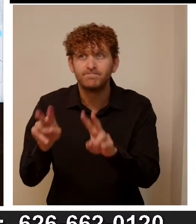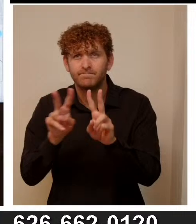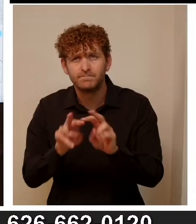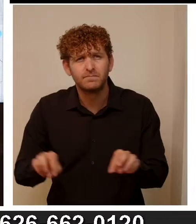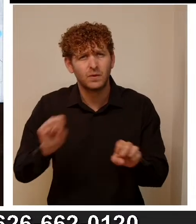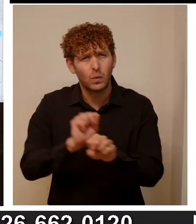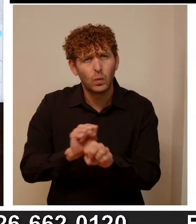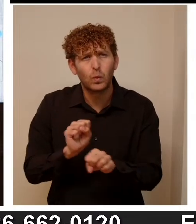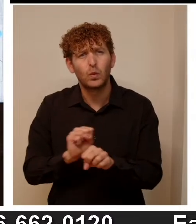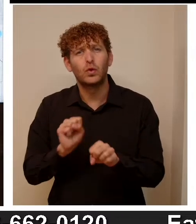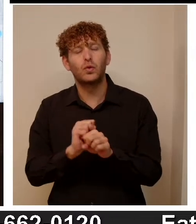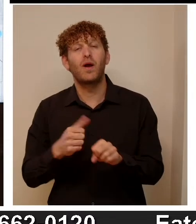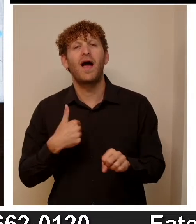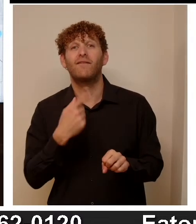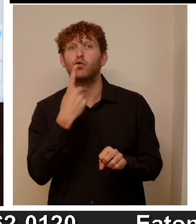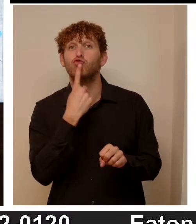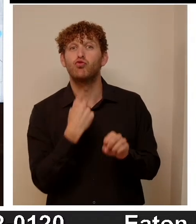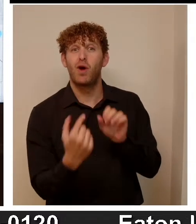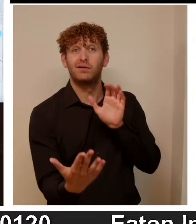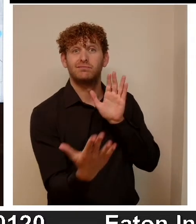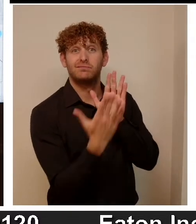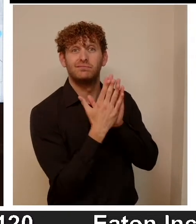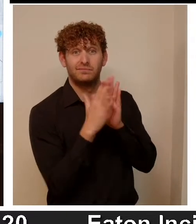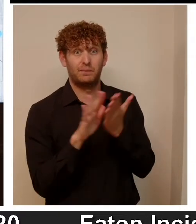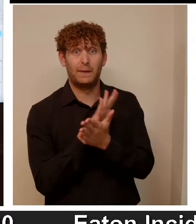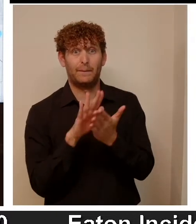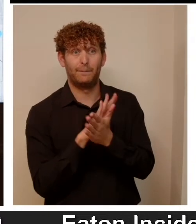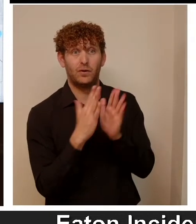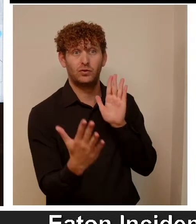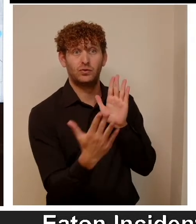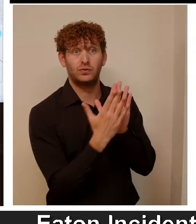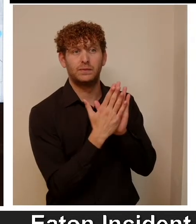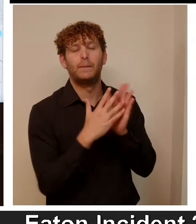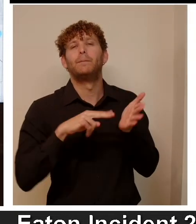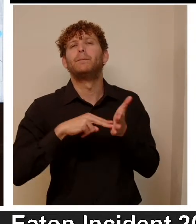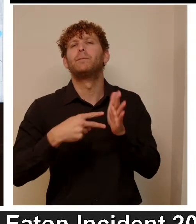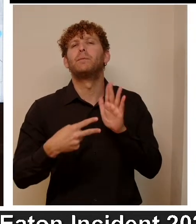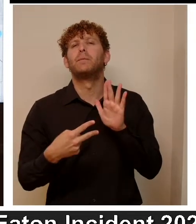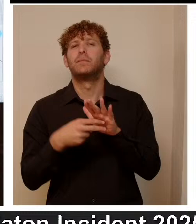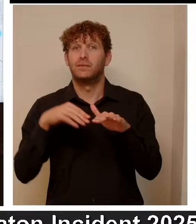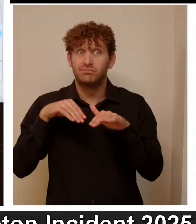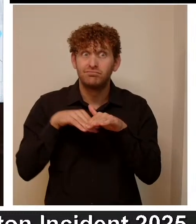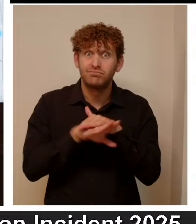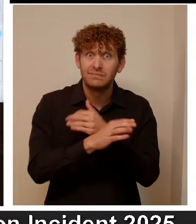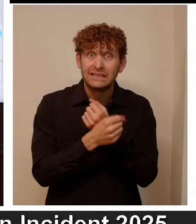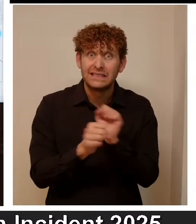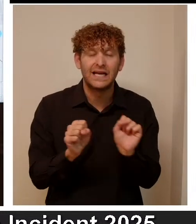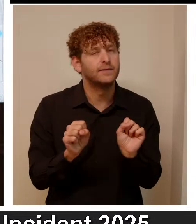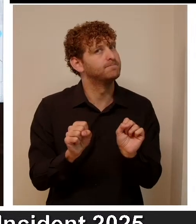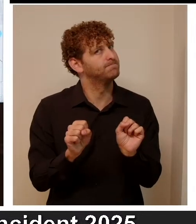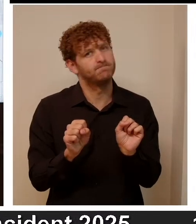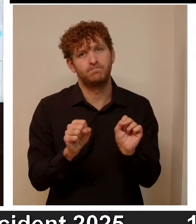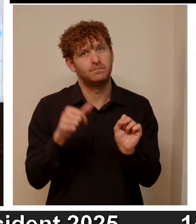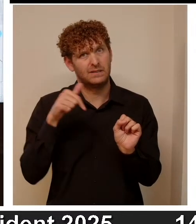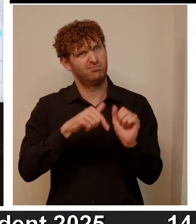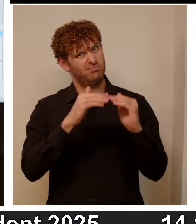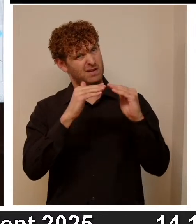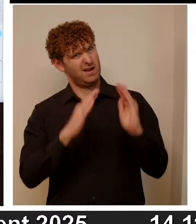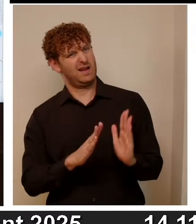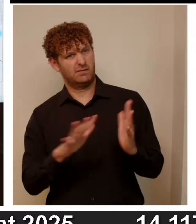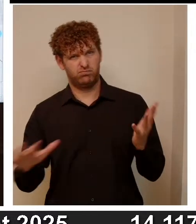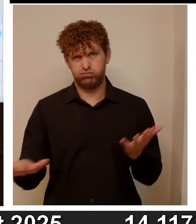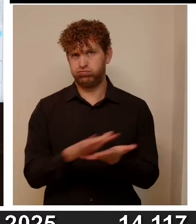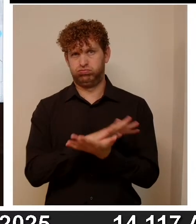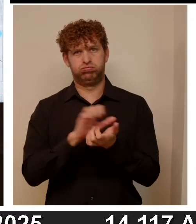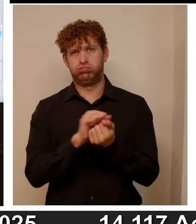tagged building means the building is unsafe to occupy. Severe structural damage or other hazardous conditions make